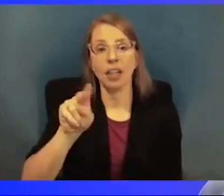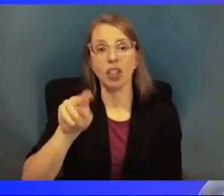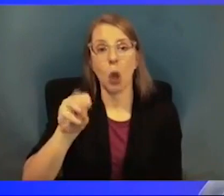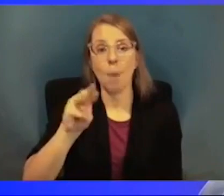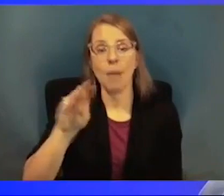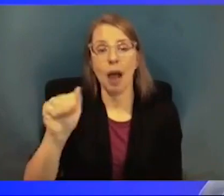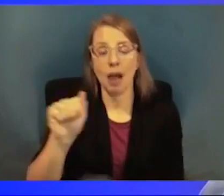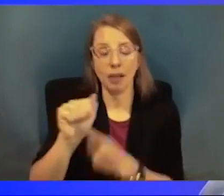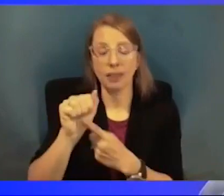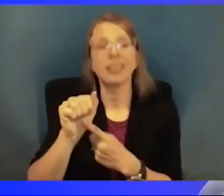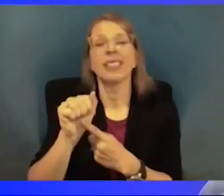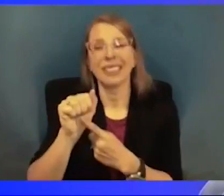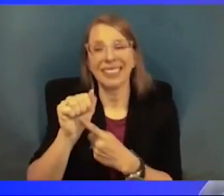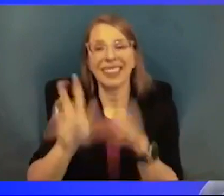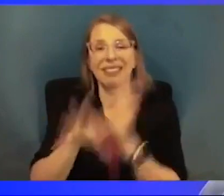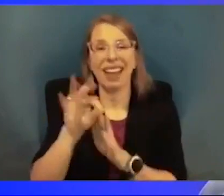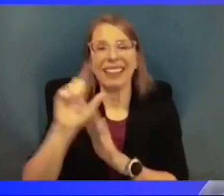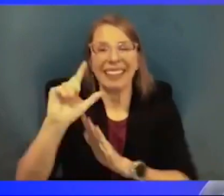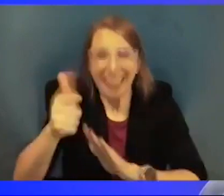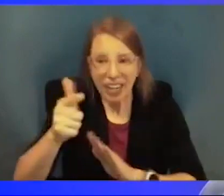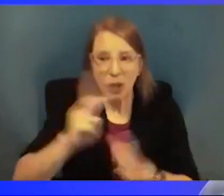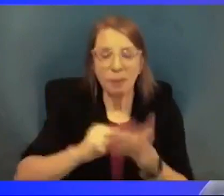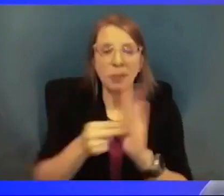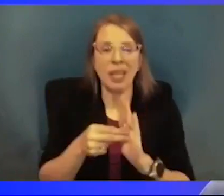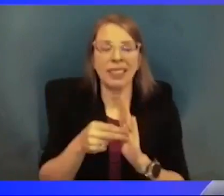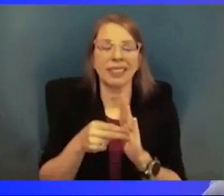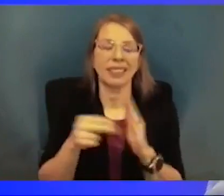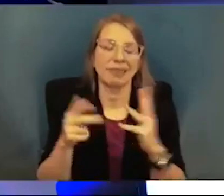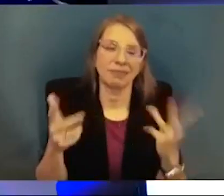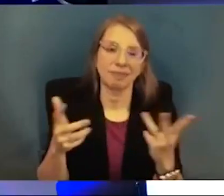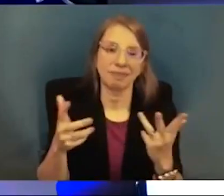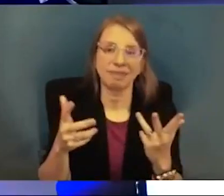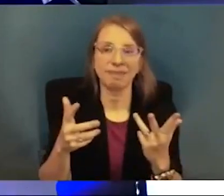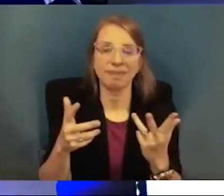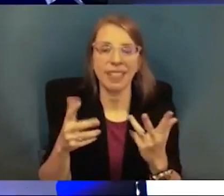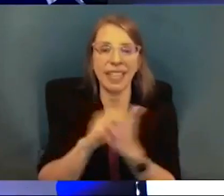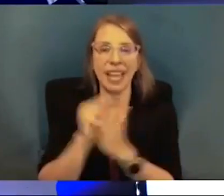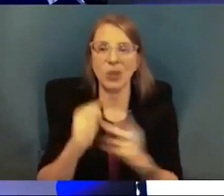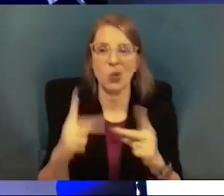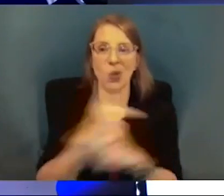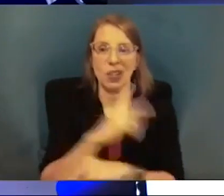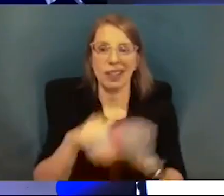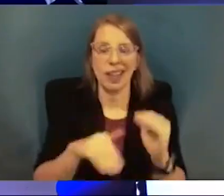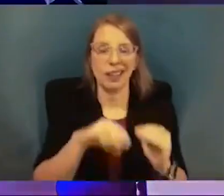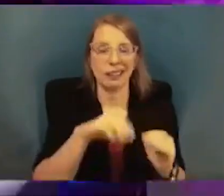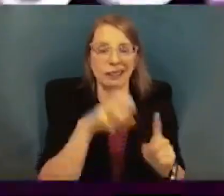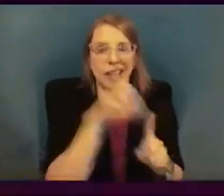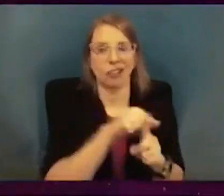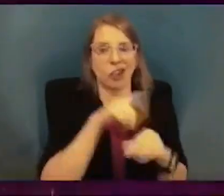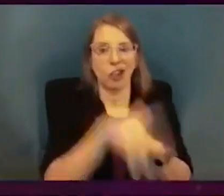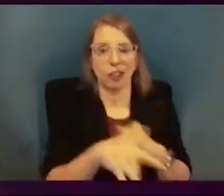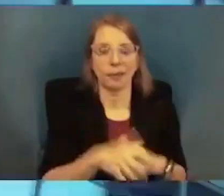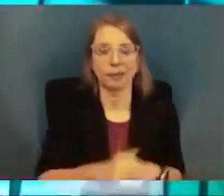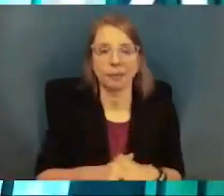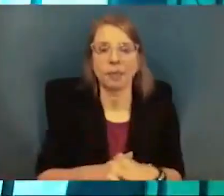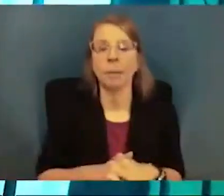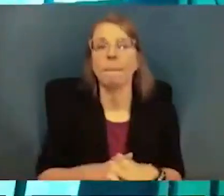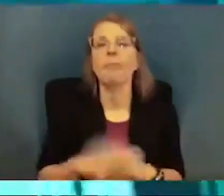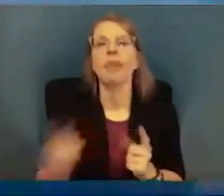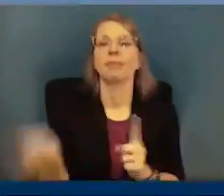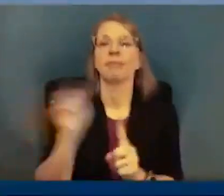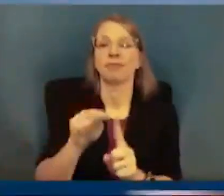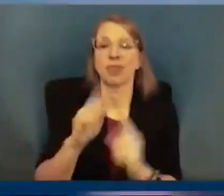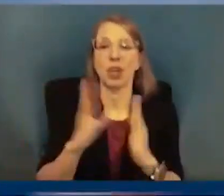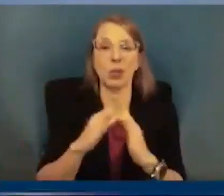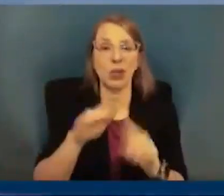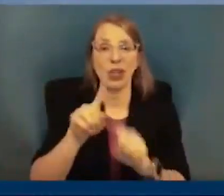prognosis. So we definitely recommend sunscreen for people. Okay, great info today. All right, so as promised, we want to get back to our community questions.